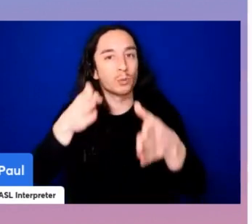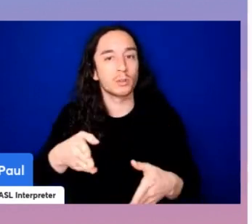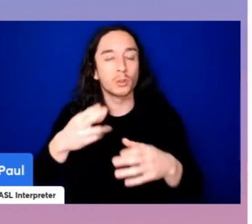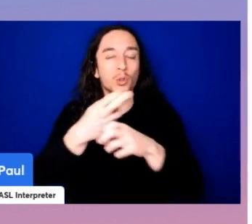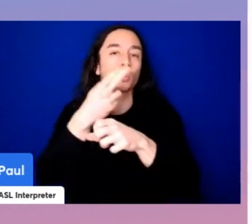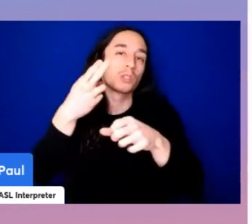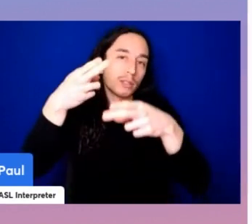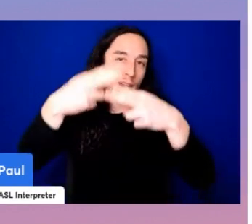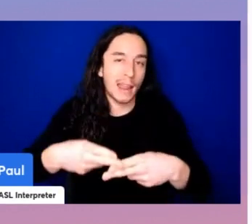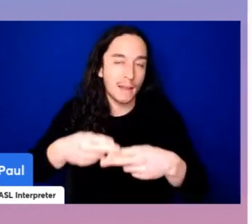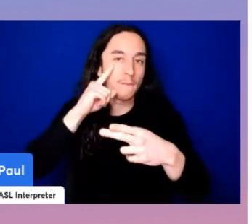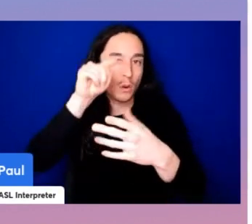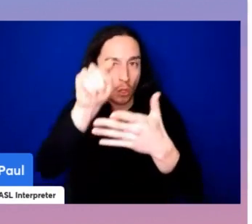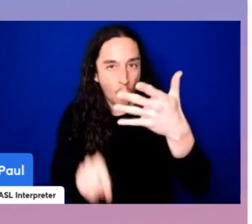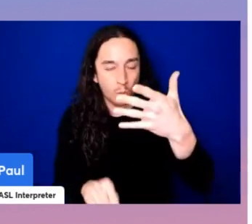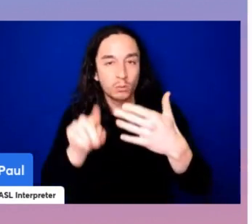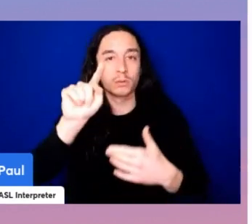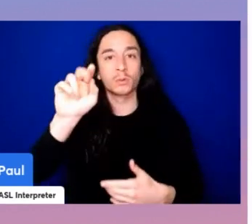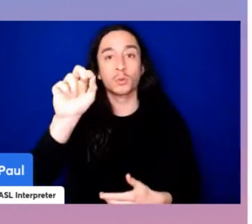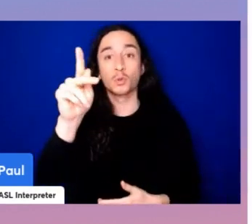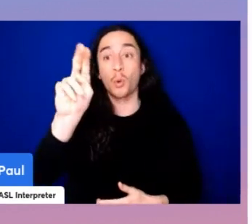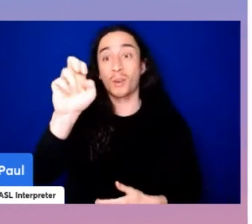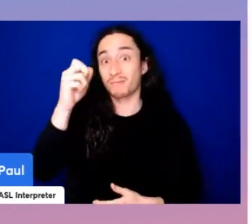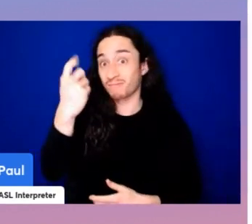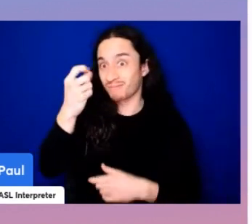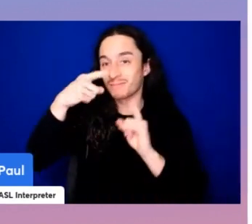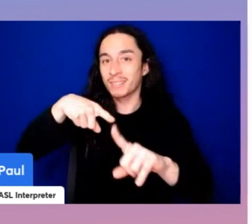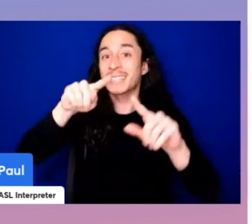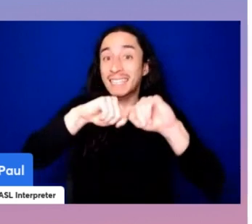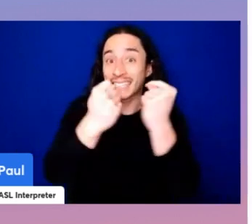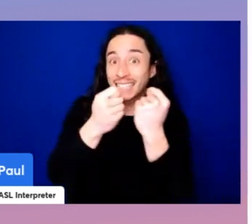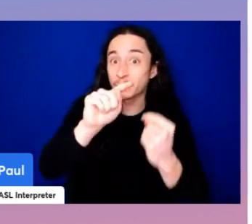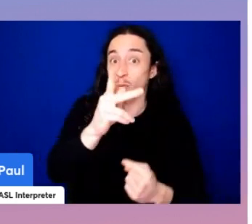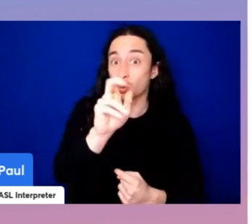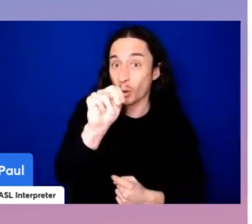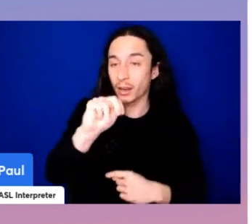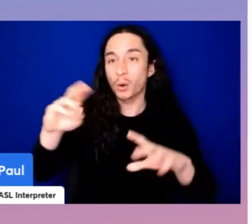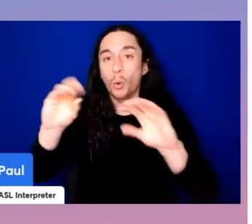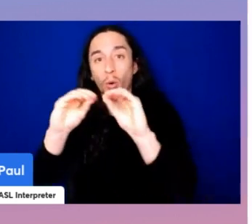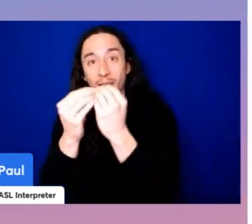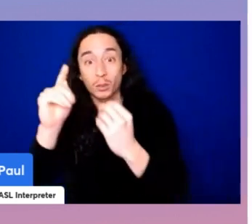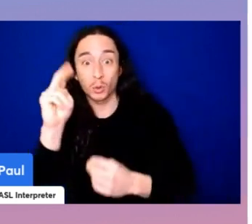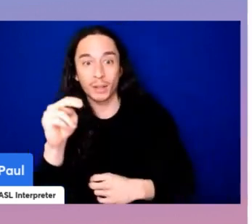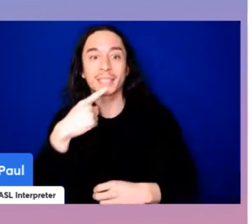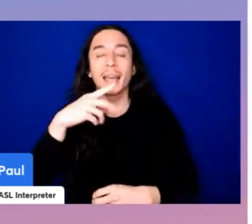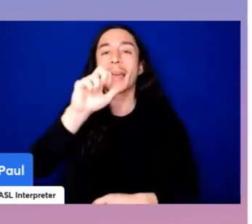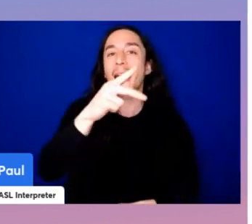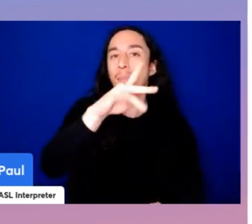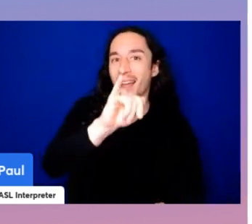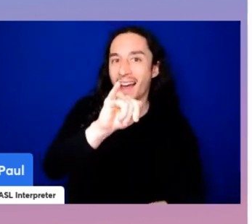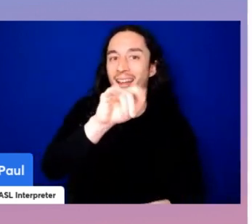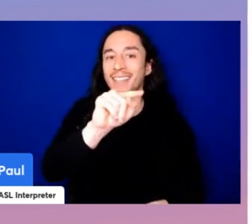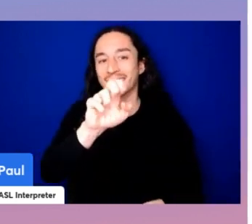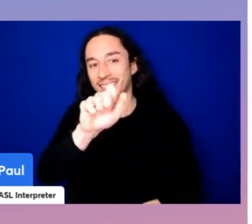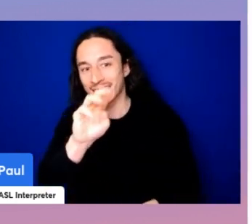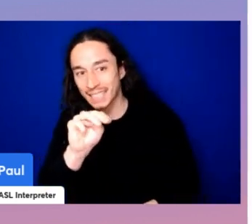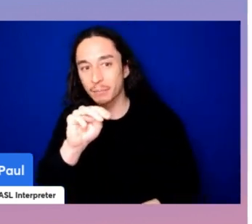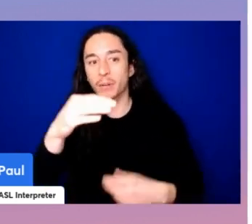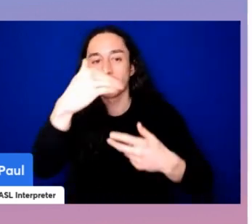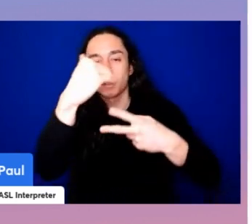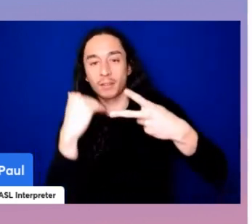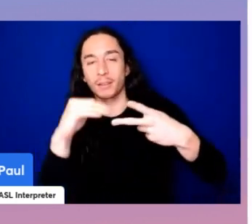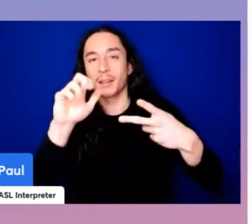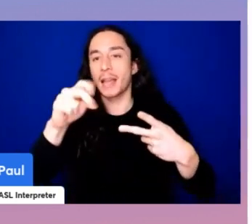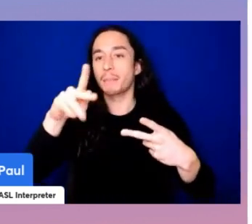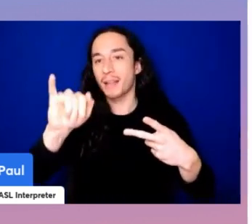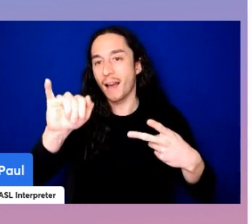tokens. And because it's a team token, an organization token, we say API team and API org. And this is the name of the